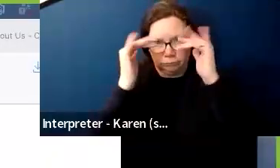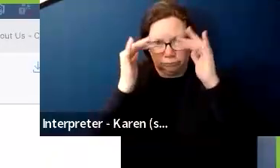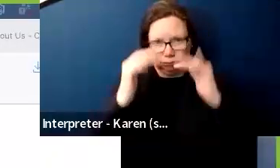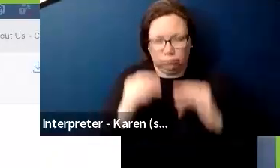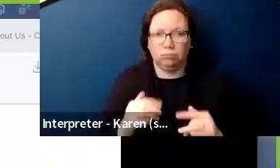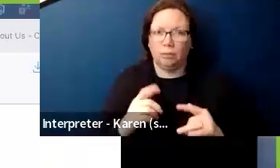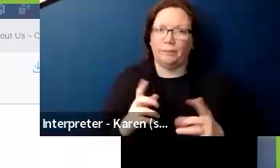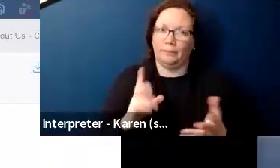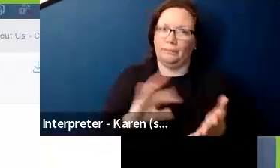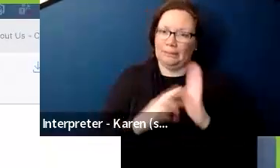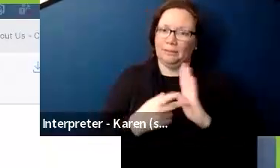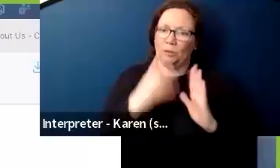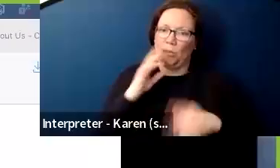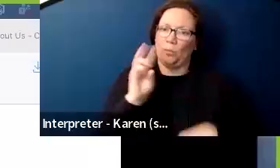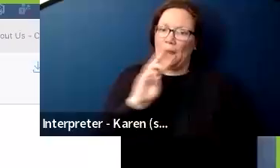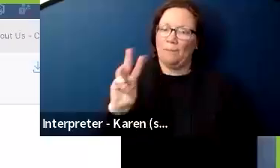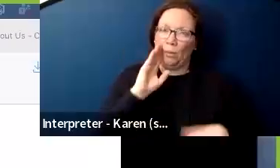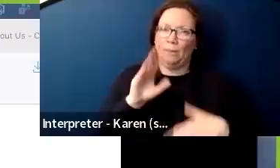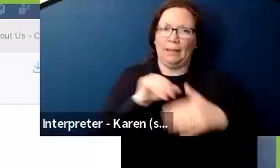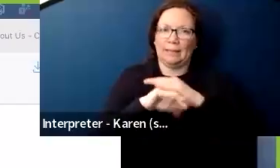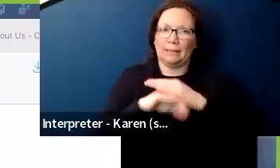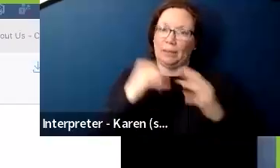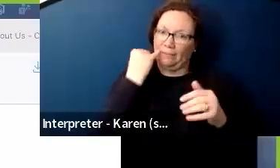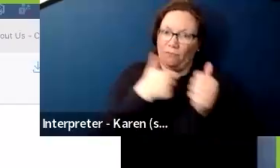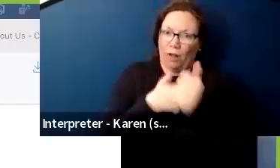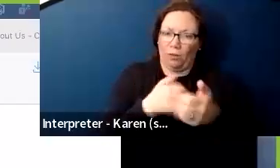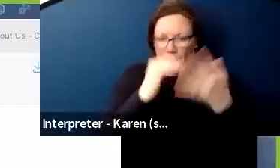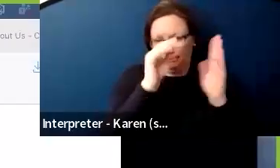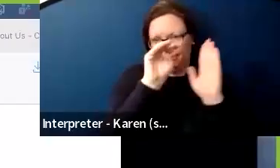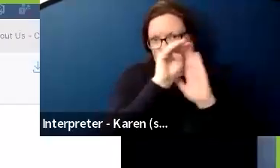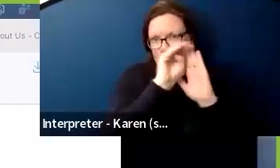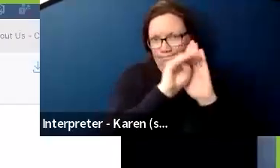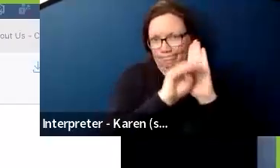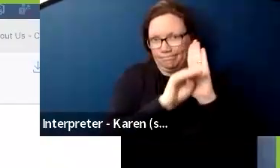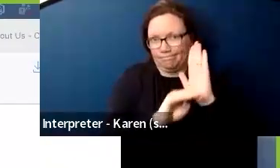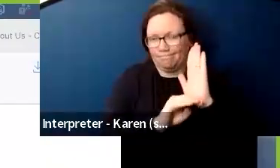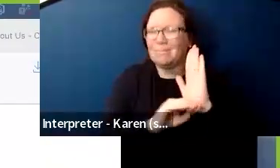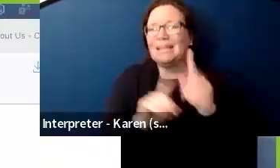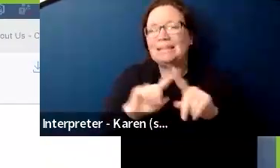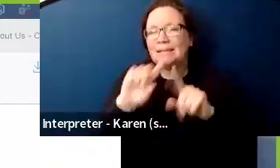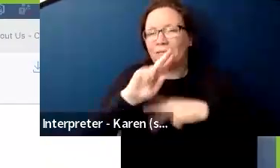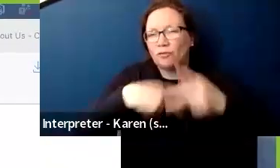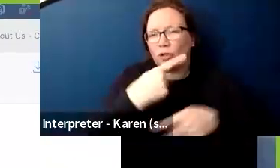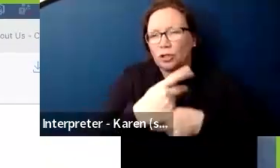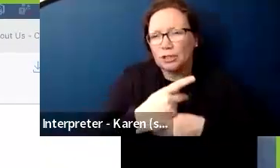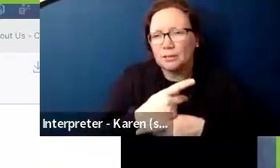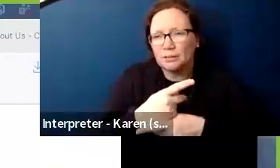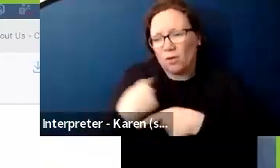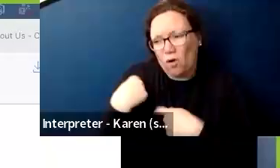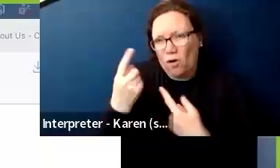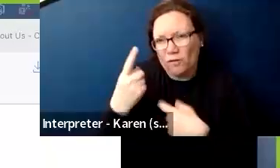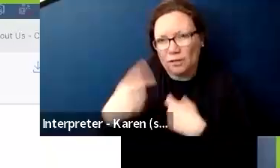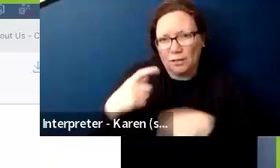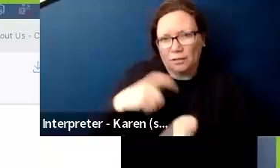accessible, right? Um, there are there have been different versions that have been published over time, right?